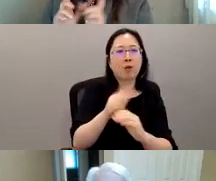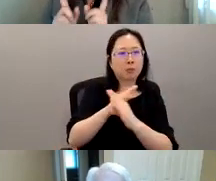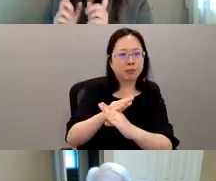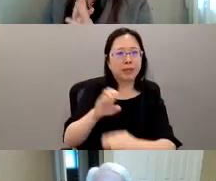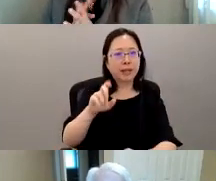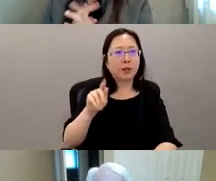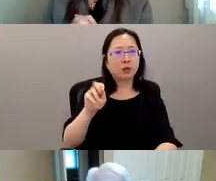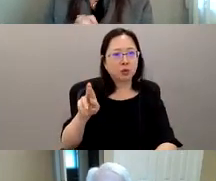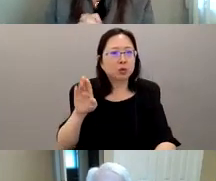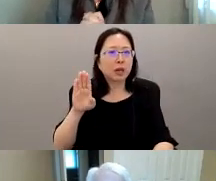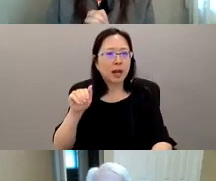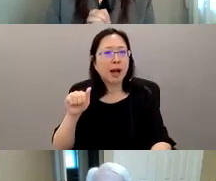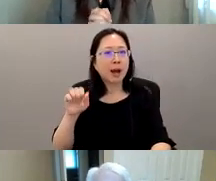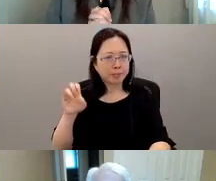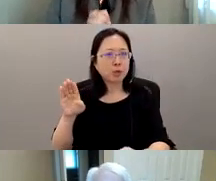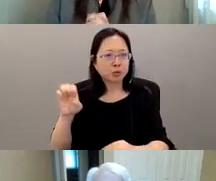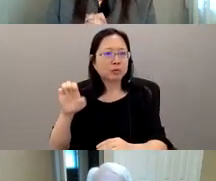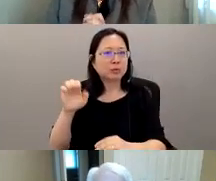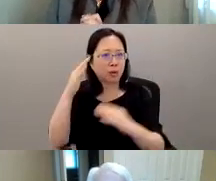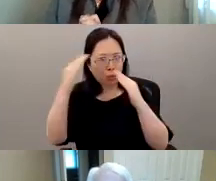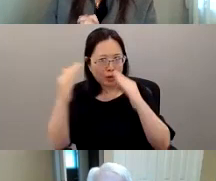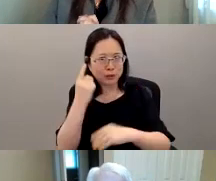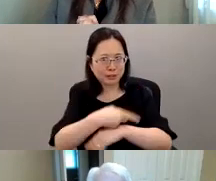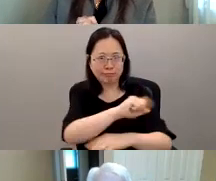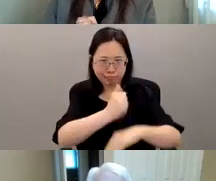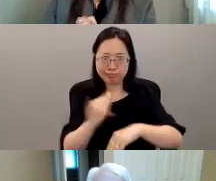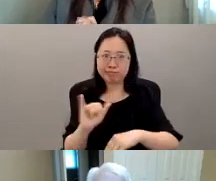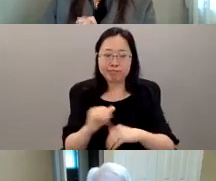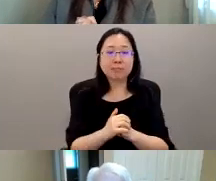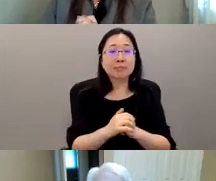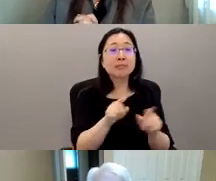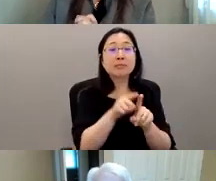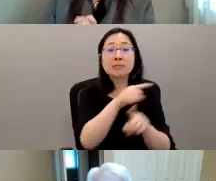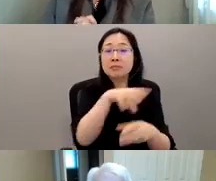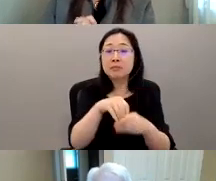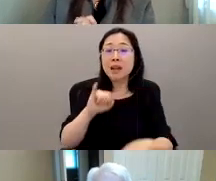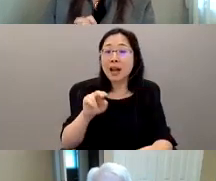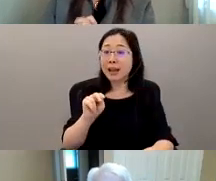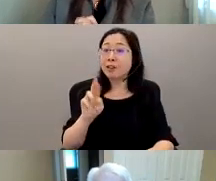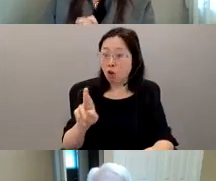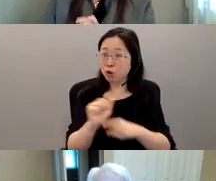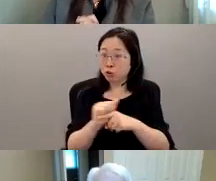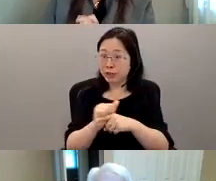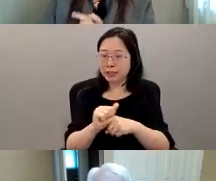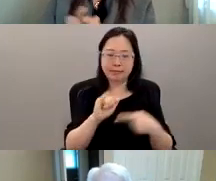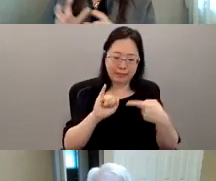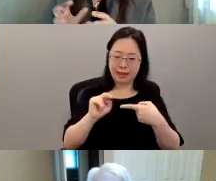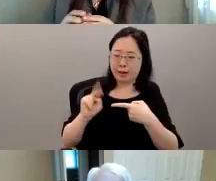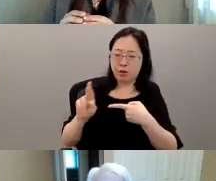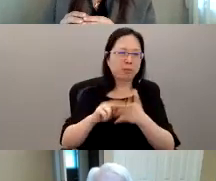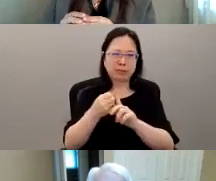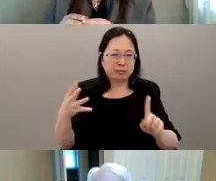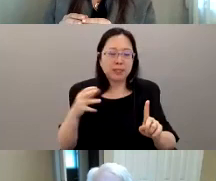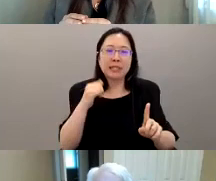Day, which is June 15th every year. She also was involved in INR training, which is It's Not Right training